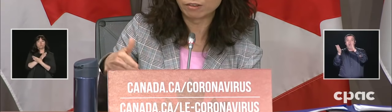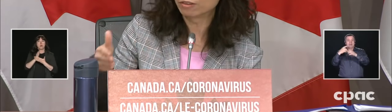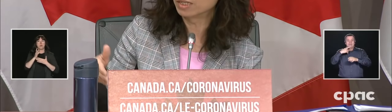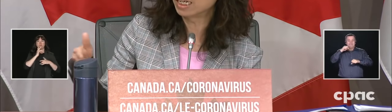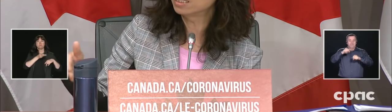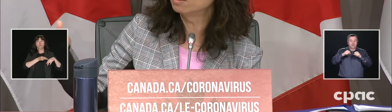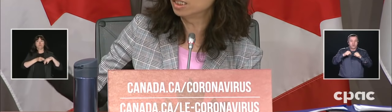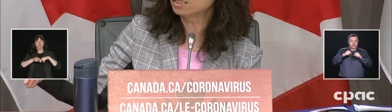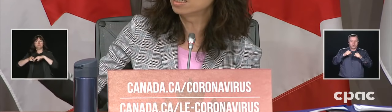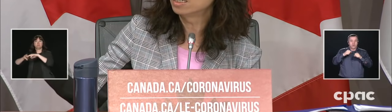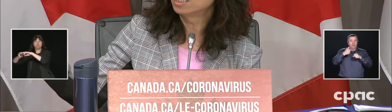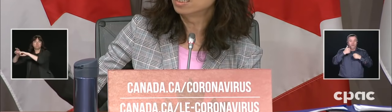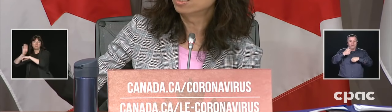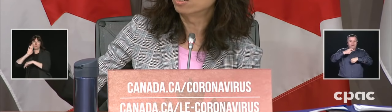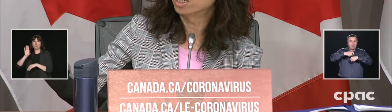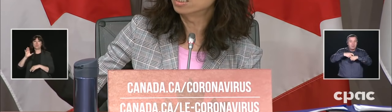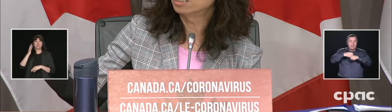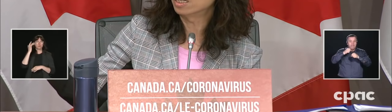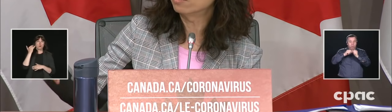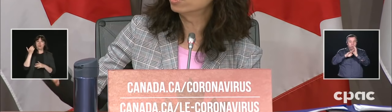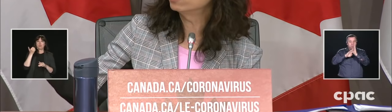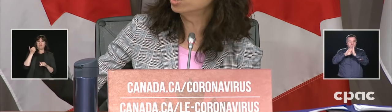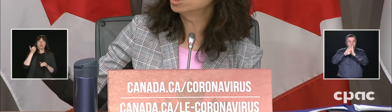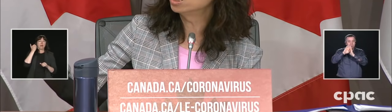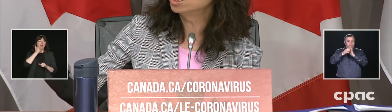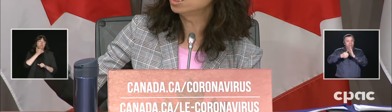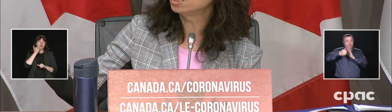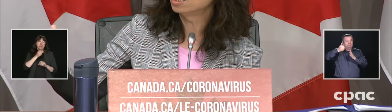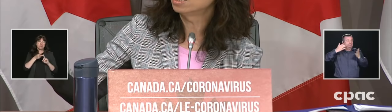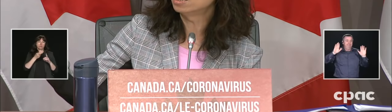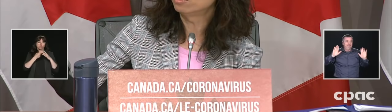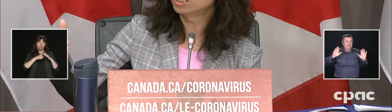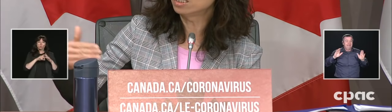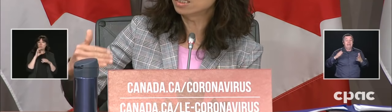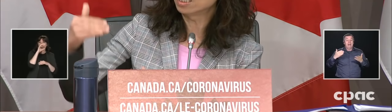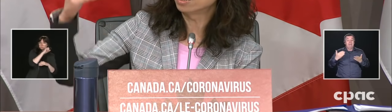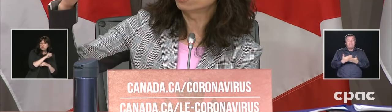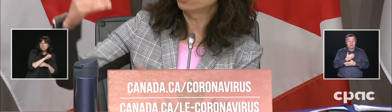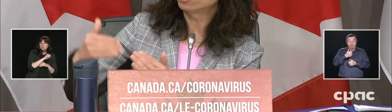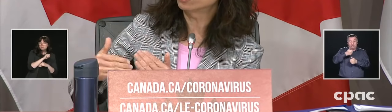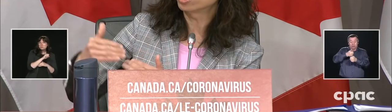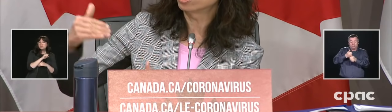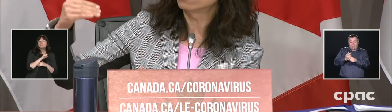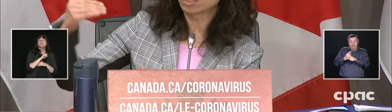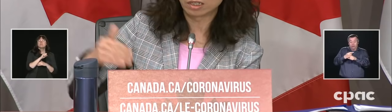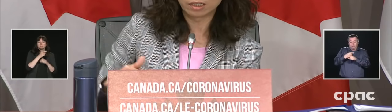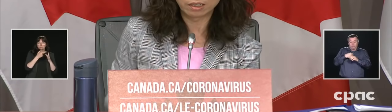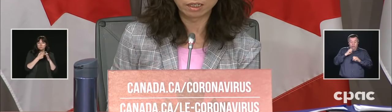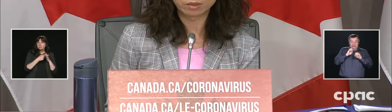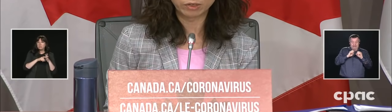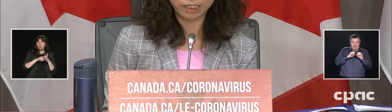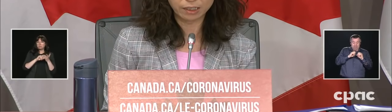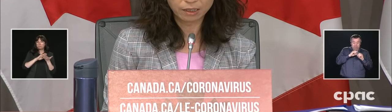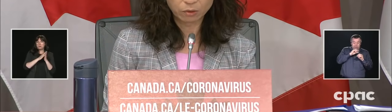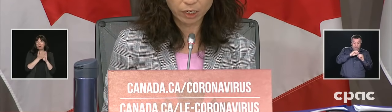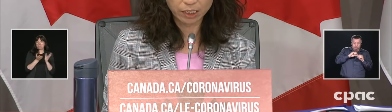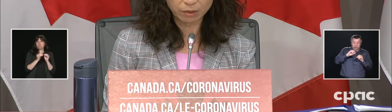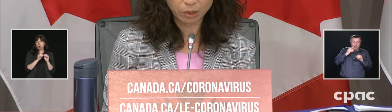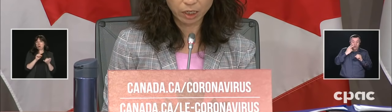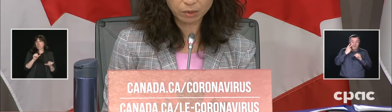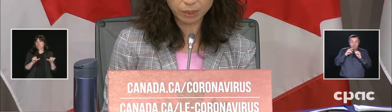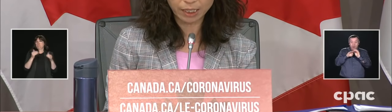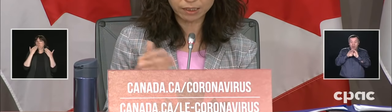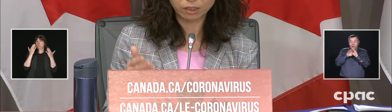day out from the estimate, your level of certainty decreases and those curves start spreading